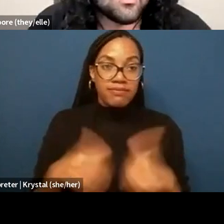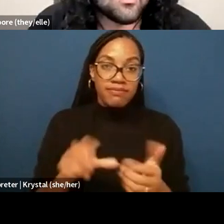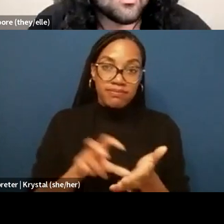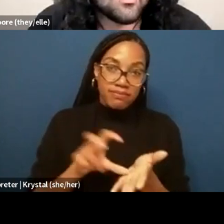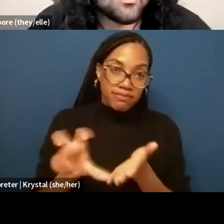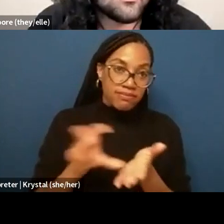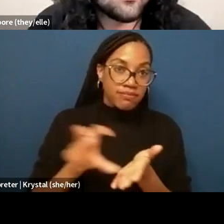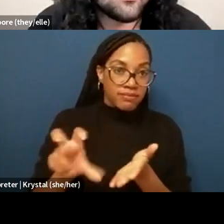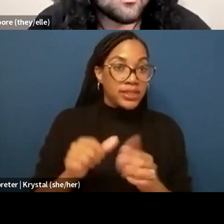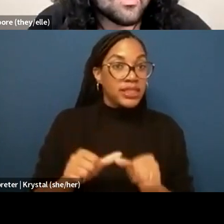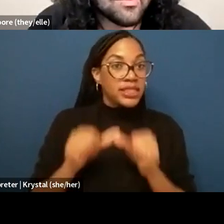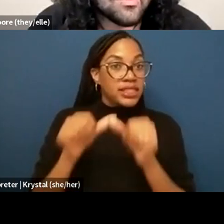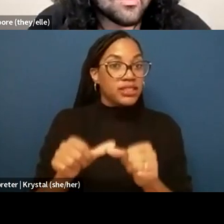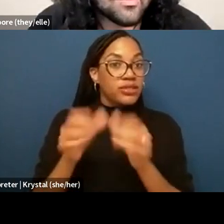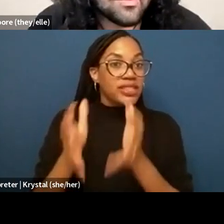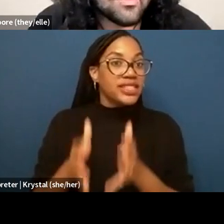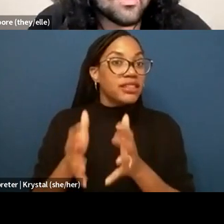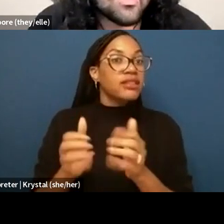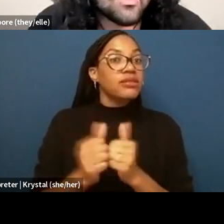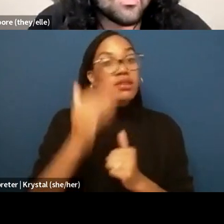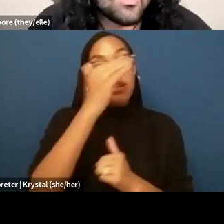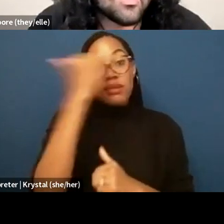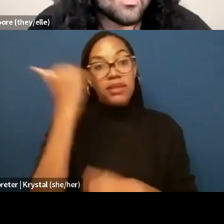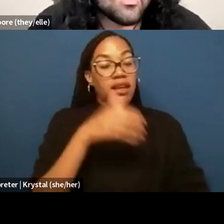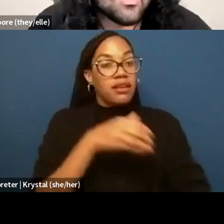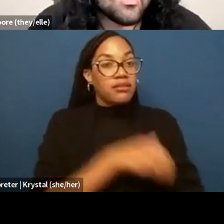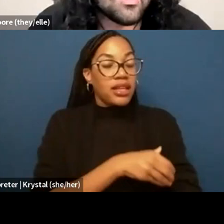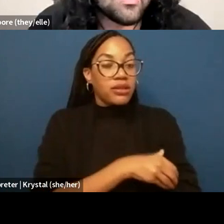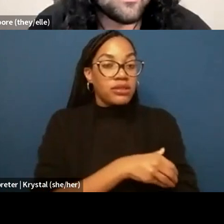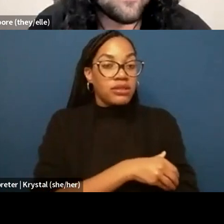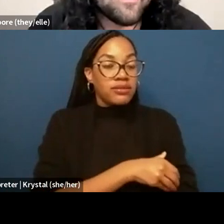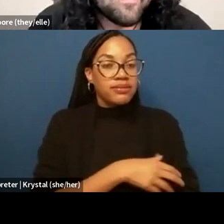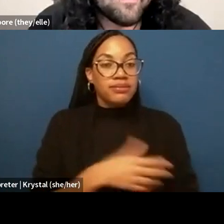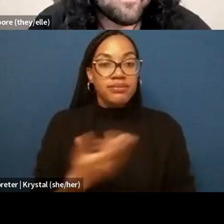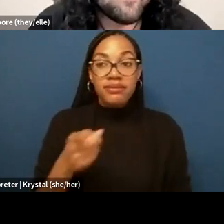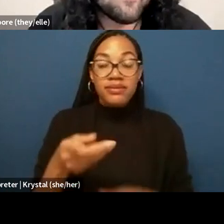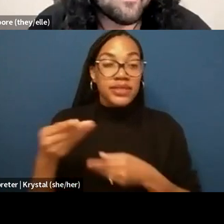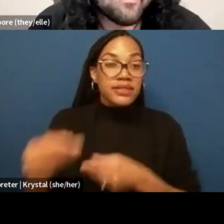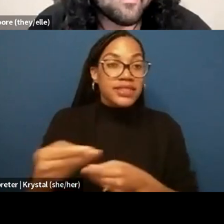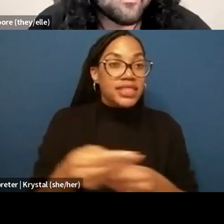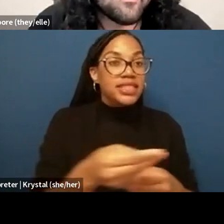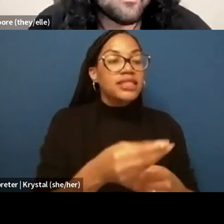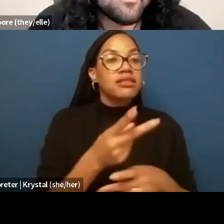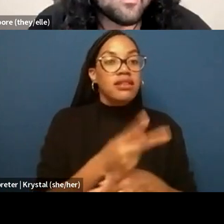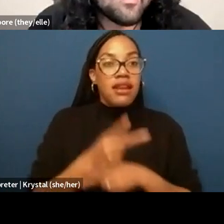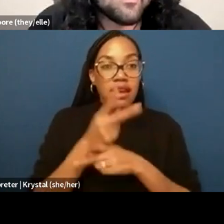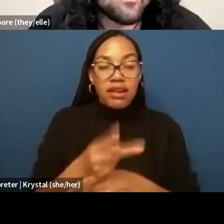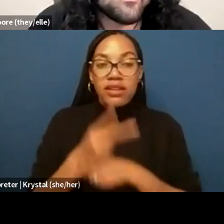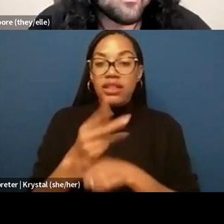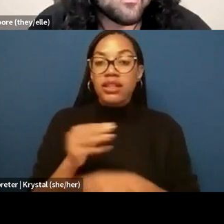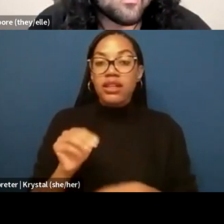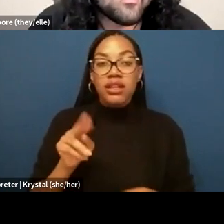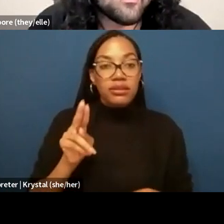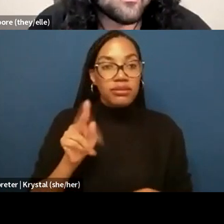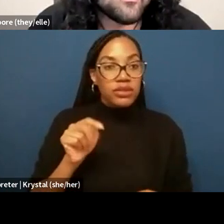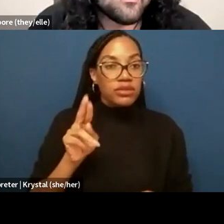sit with Black power. It is the space, the community space of feeding, of caring, of mutual aid, of